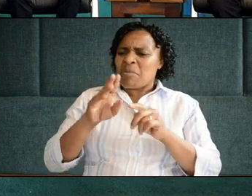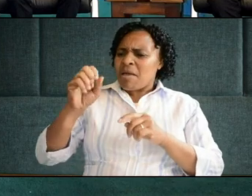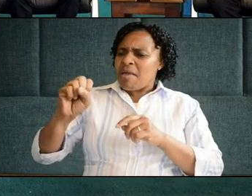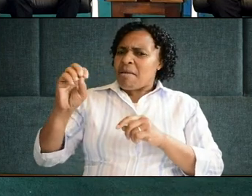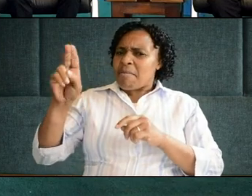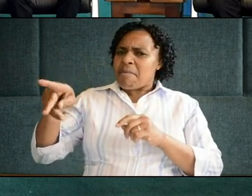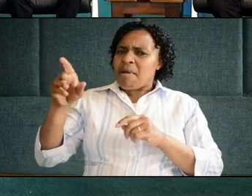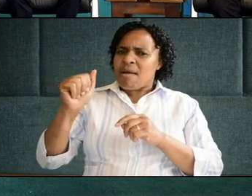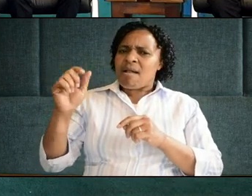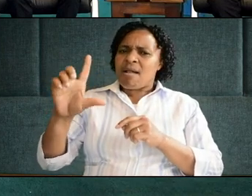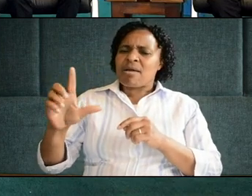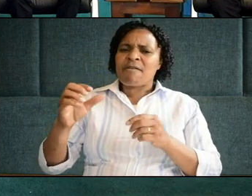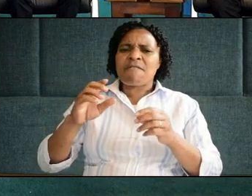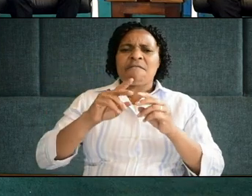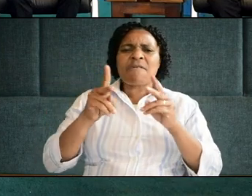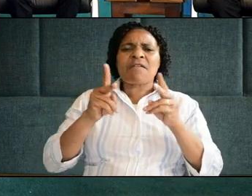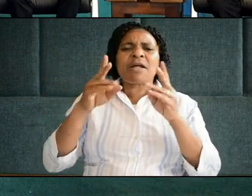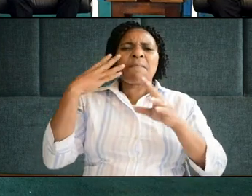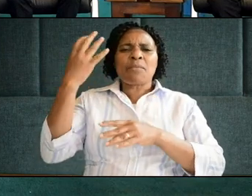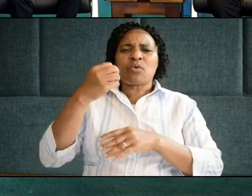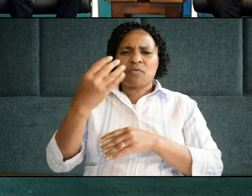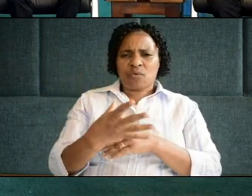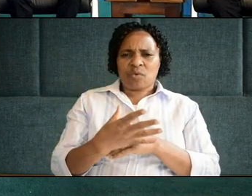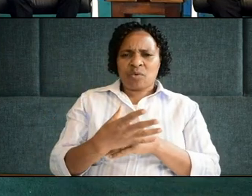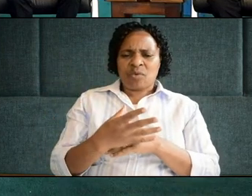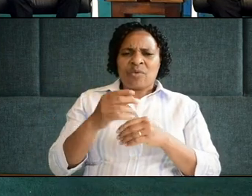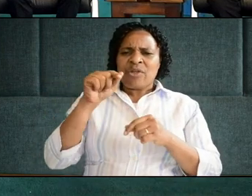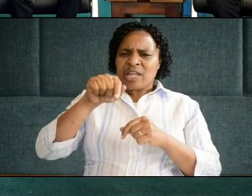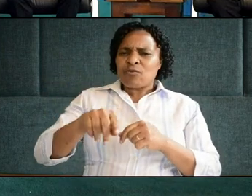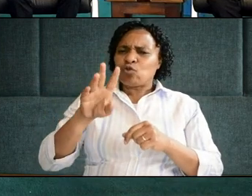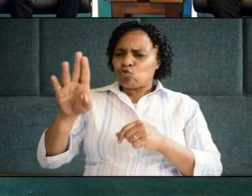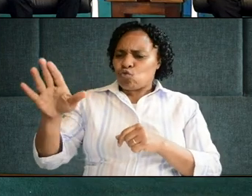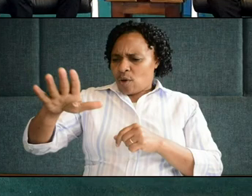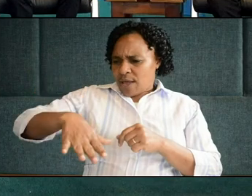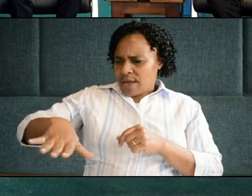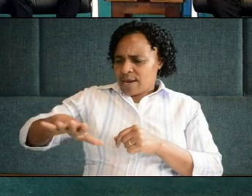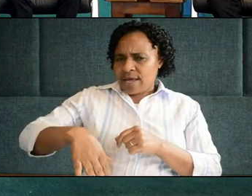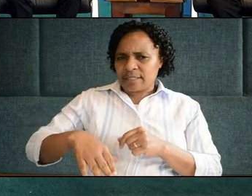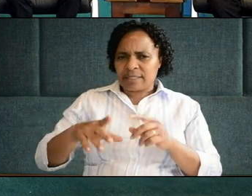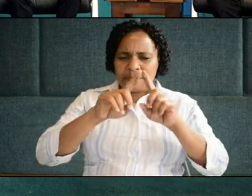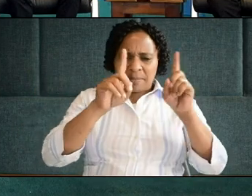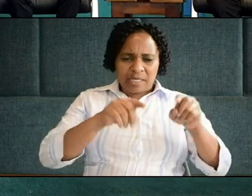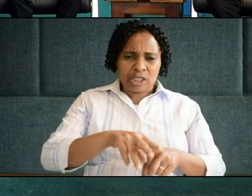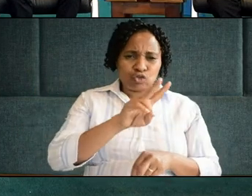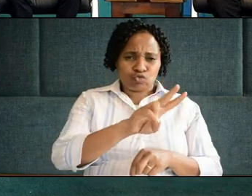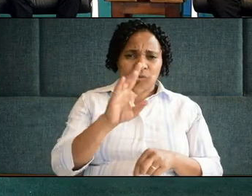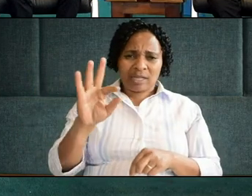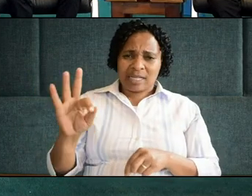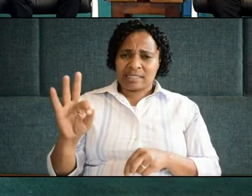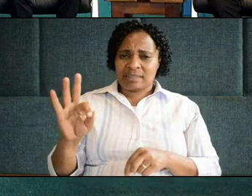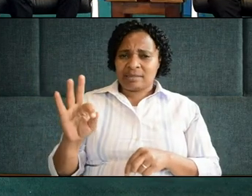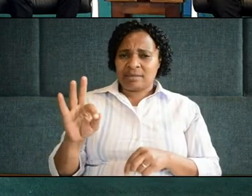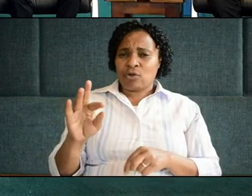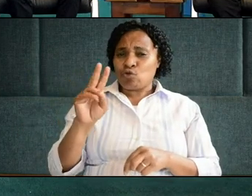lush and beautiful. This gives us two scenarios or picture two things. One,